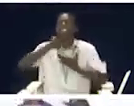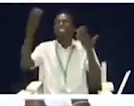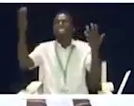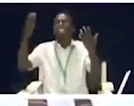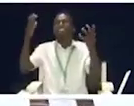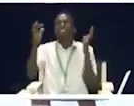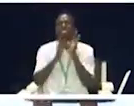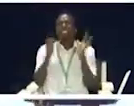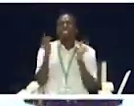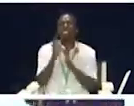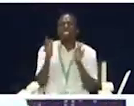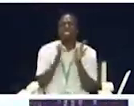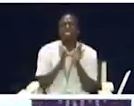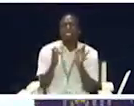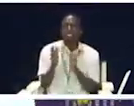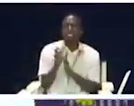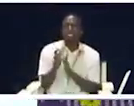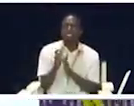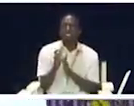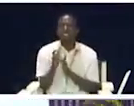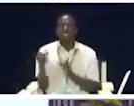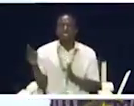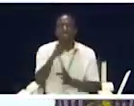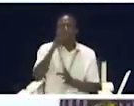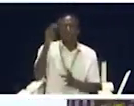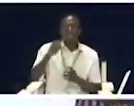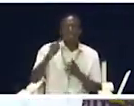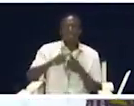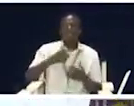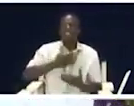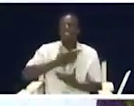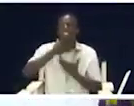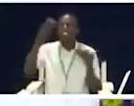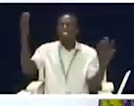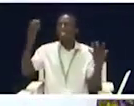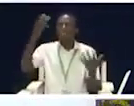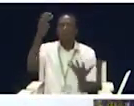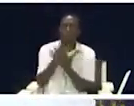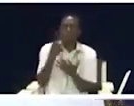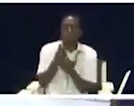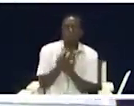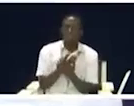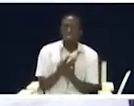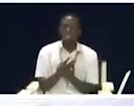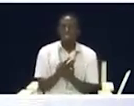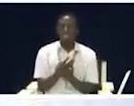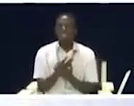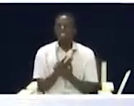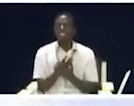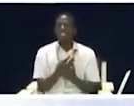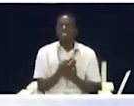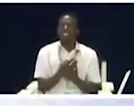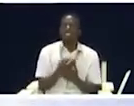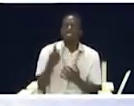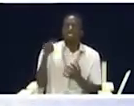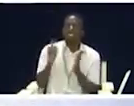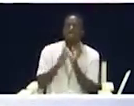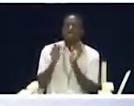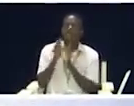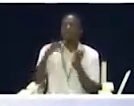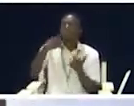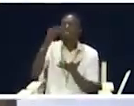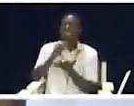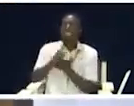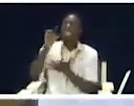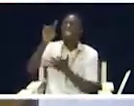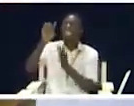Jesus? Jesus. Come on, you need to shout it like someone that knows the power in the name of Jesus. Yes. The Bible says he has given